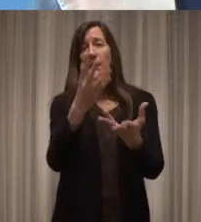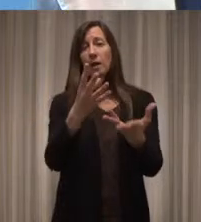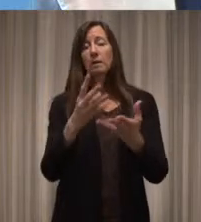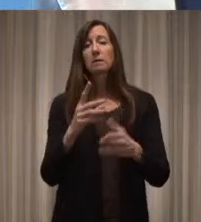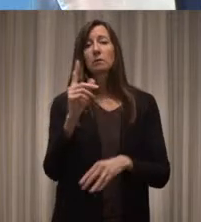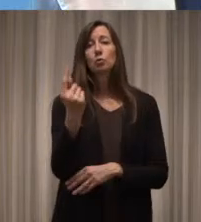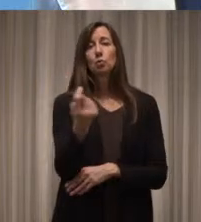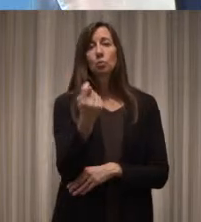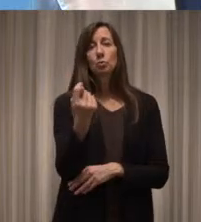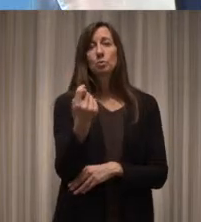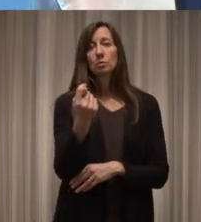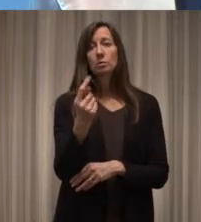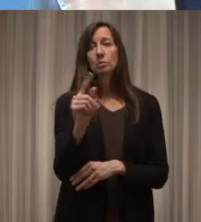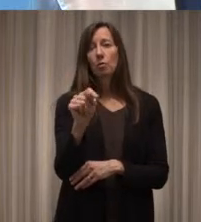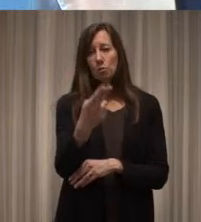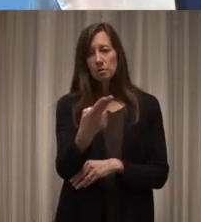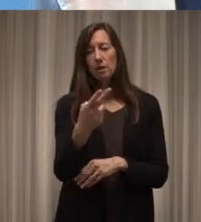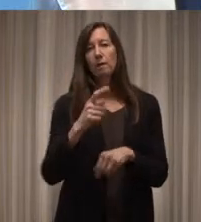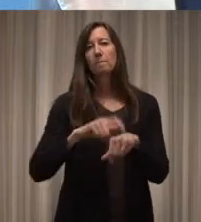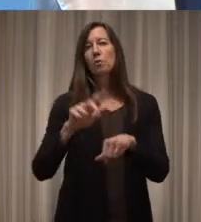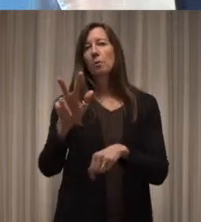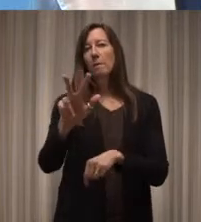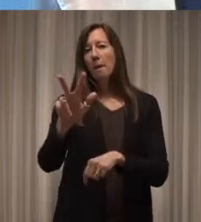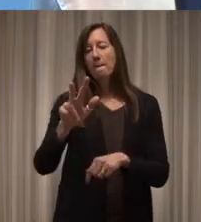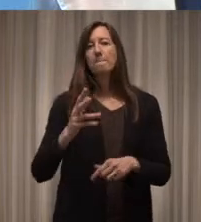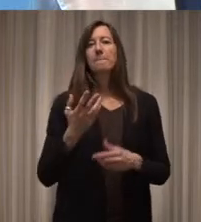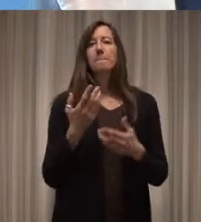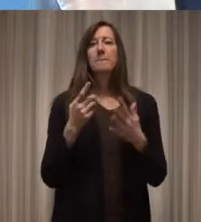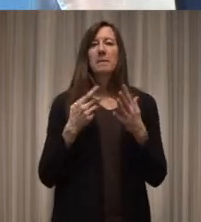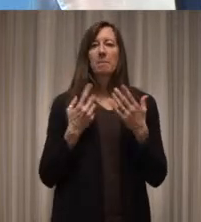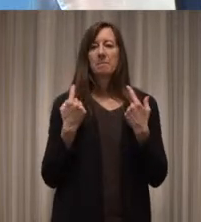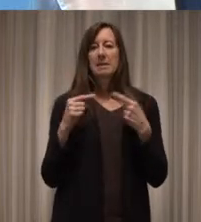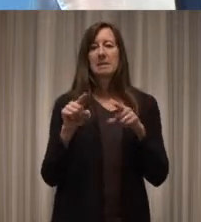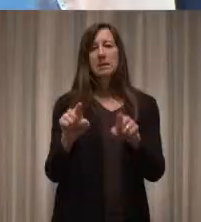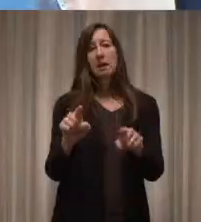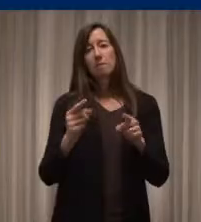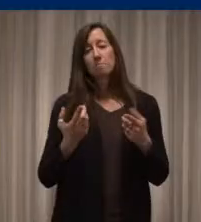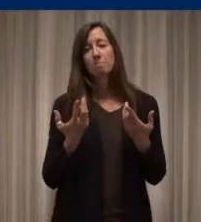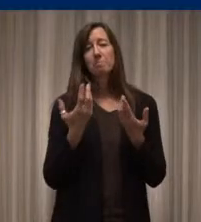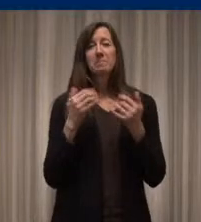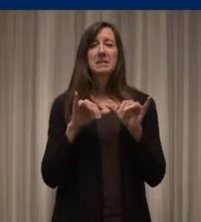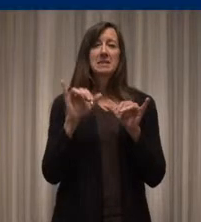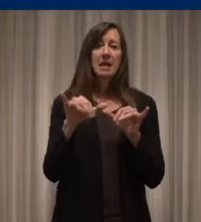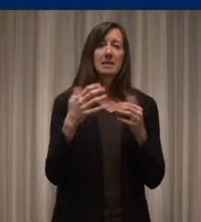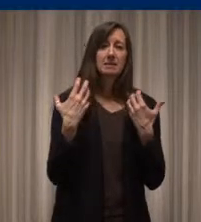be safe and healthy and resilient, and have a good weekend.